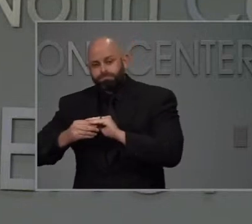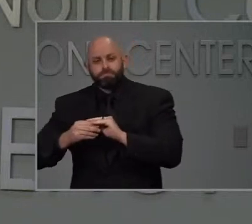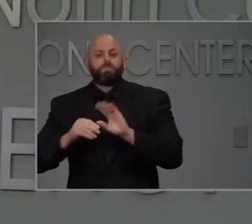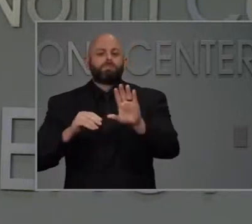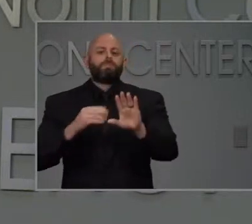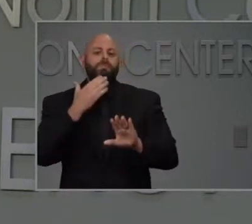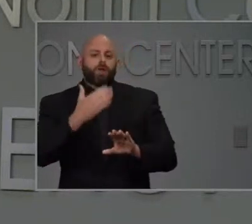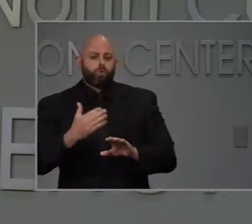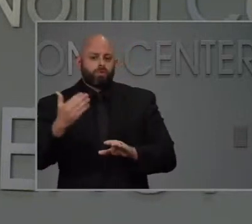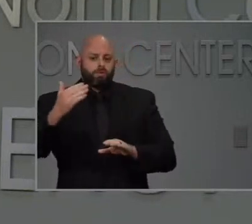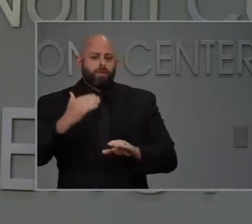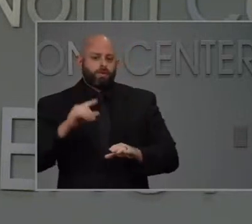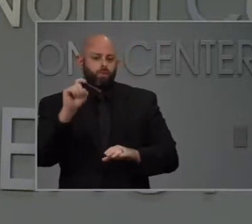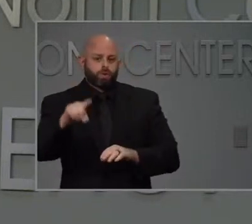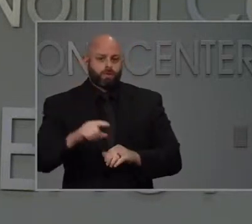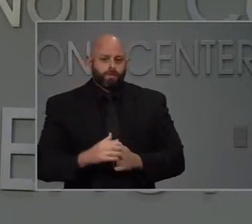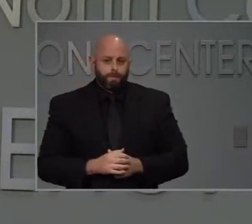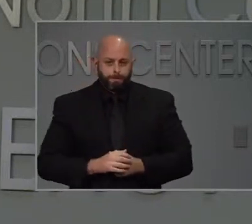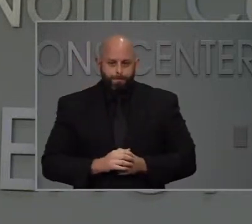Next question, please.